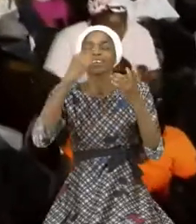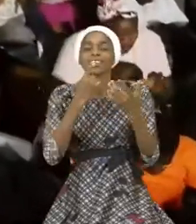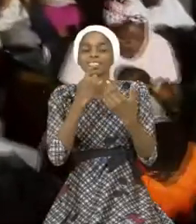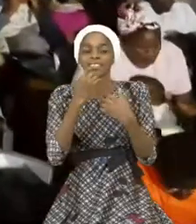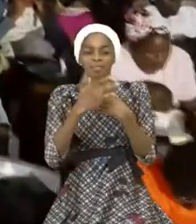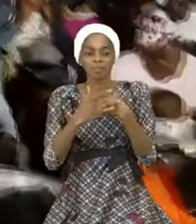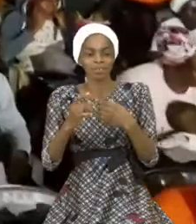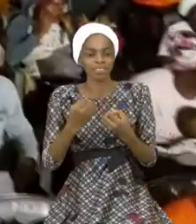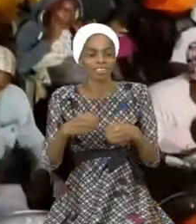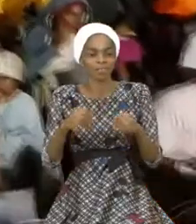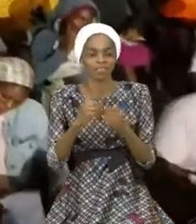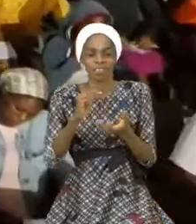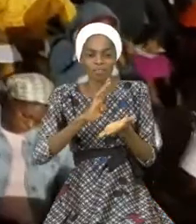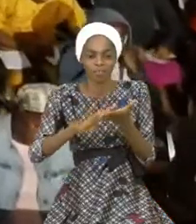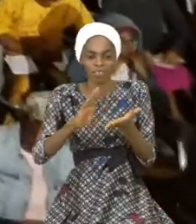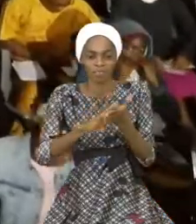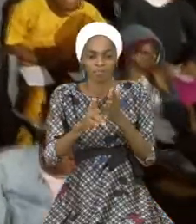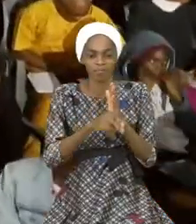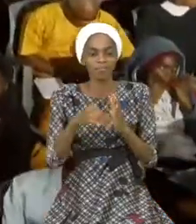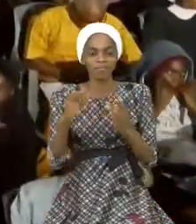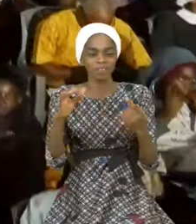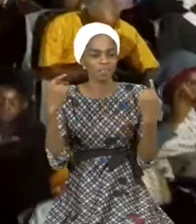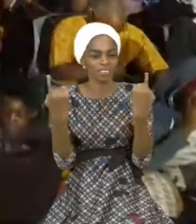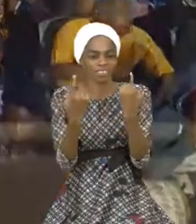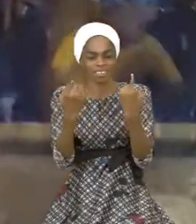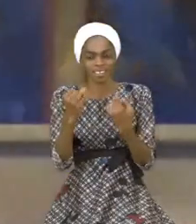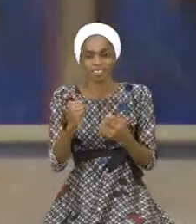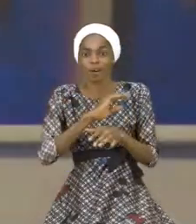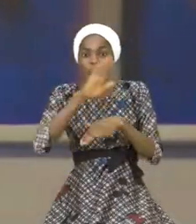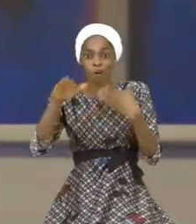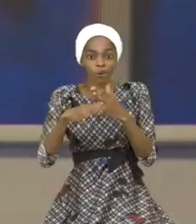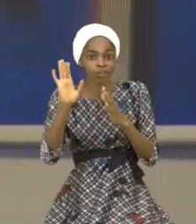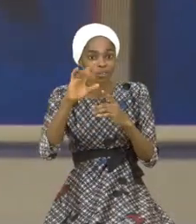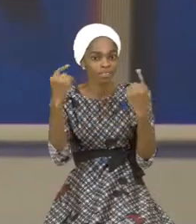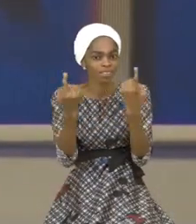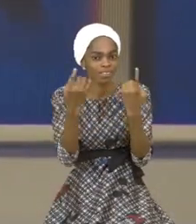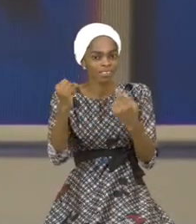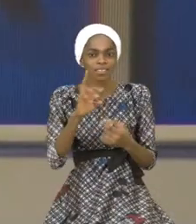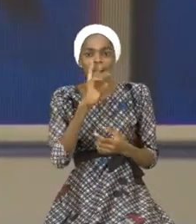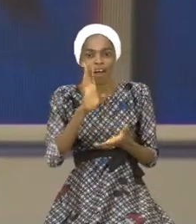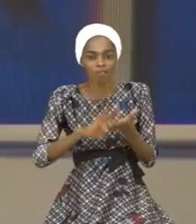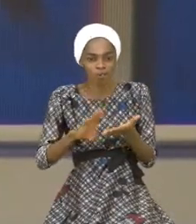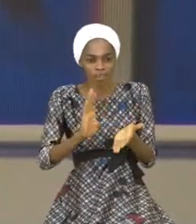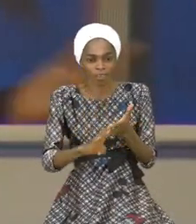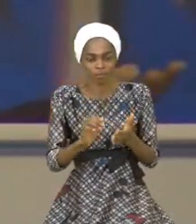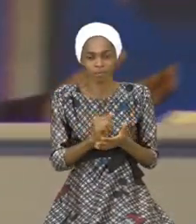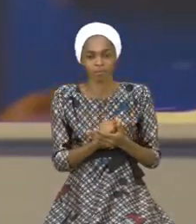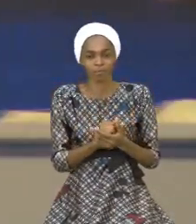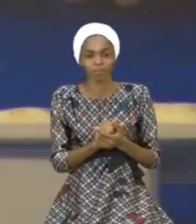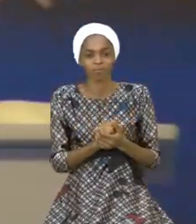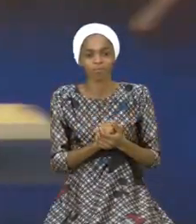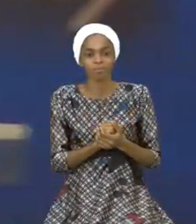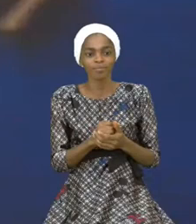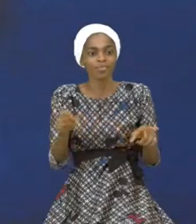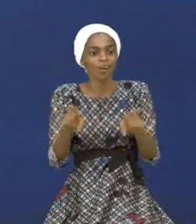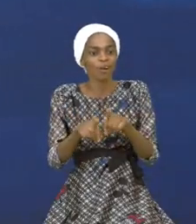the forgiveness of sins. All your sins are forgiven tonight. That's why